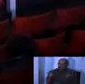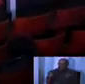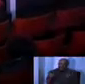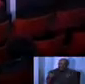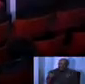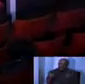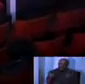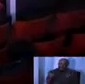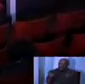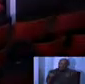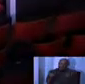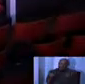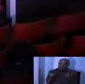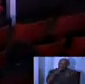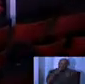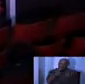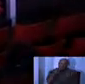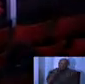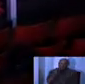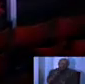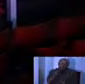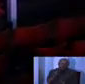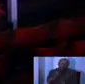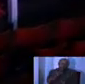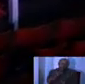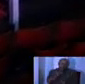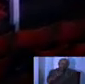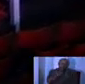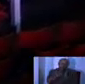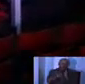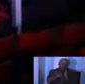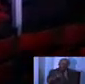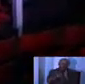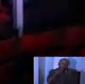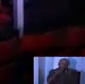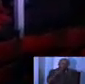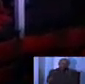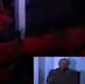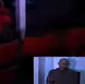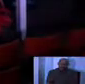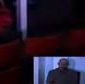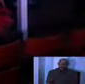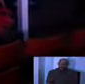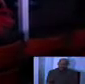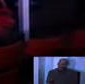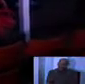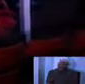And so we are extremely grateful to them. So if you would just show your appreciation.